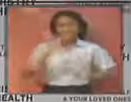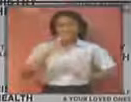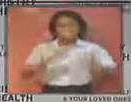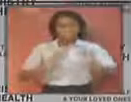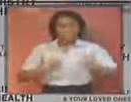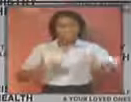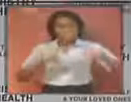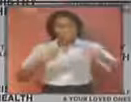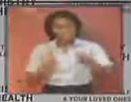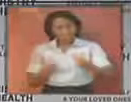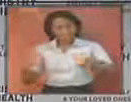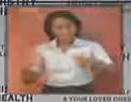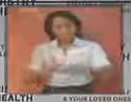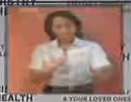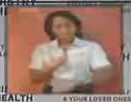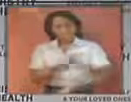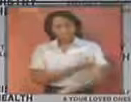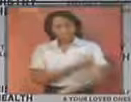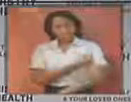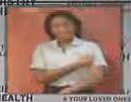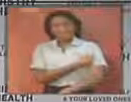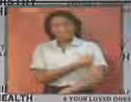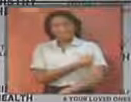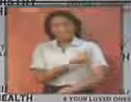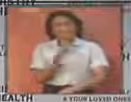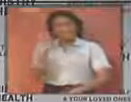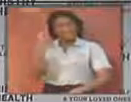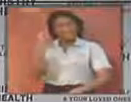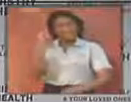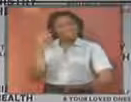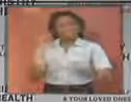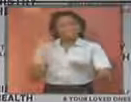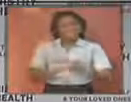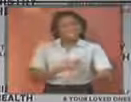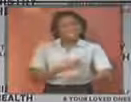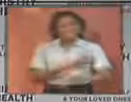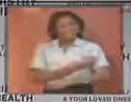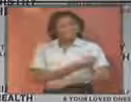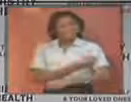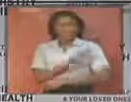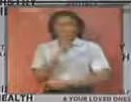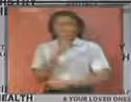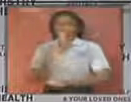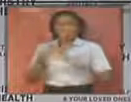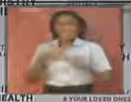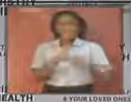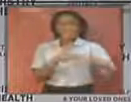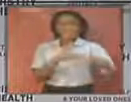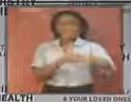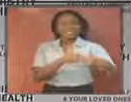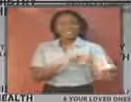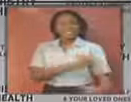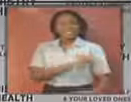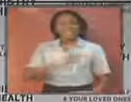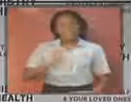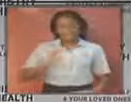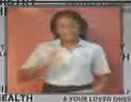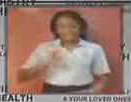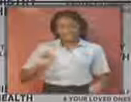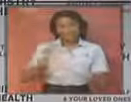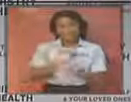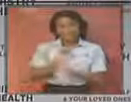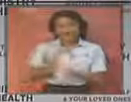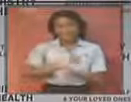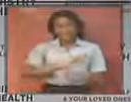the forefront of these efforts to get vaccines into arms are the dedicated staff of the regional health